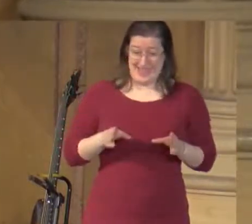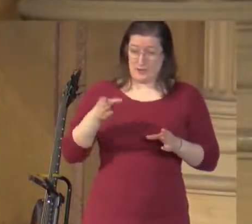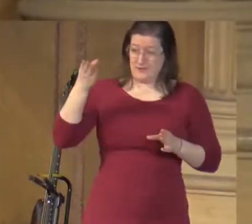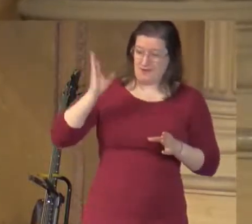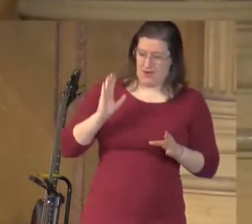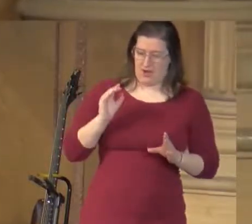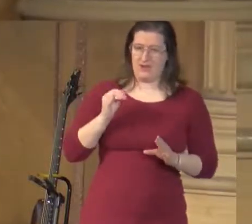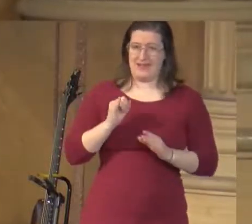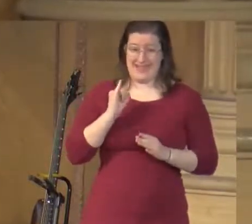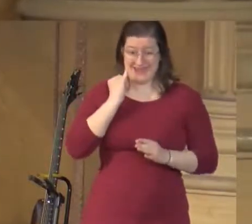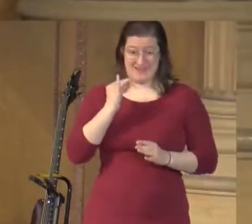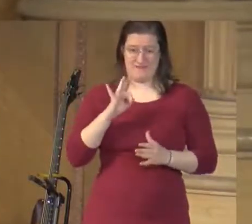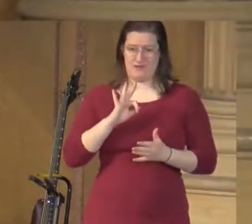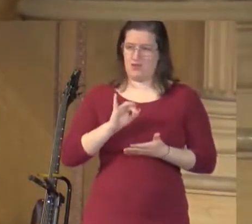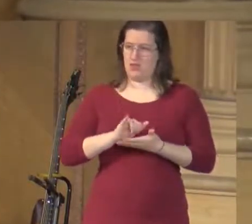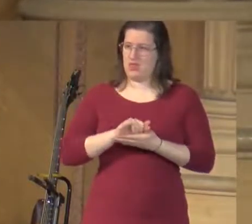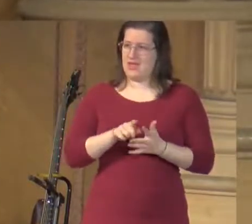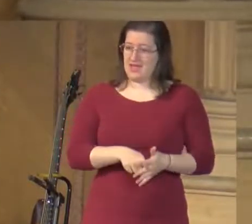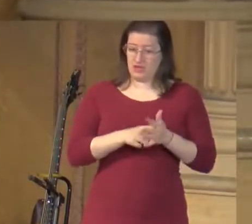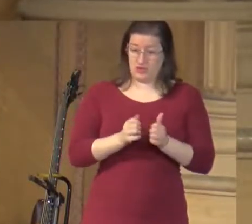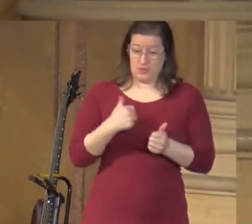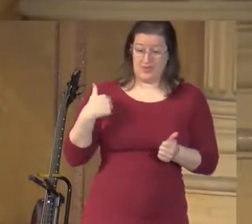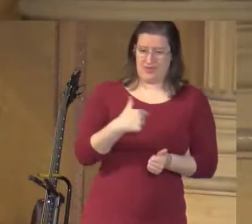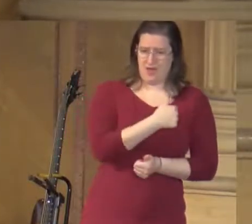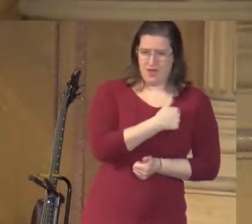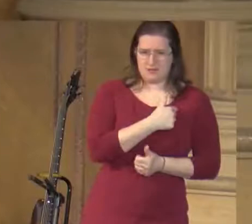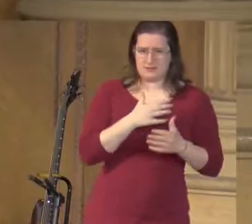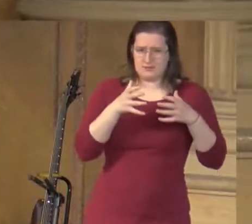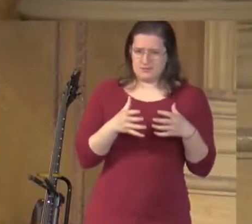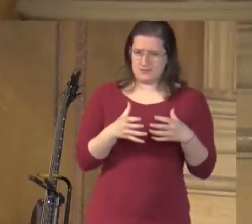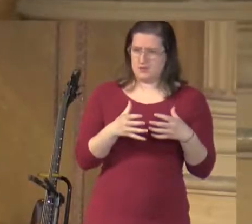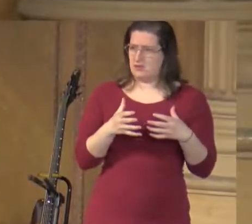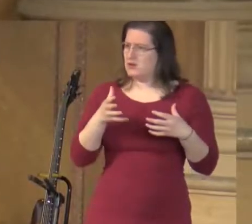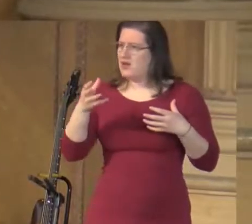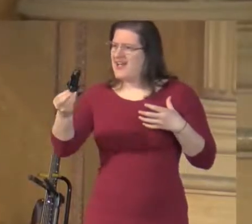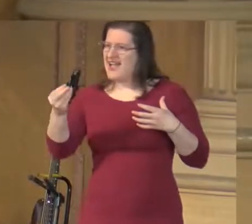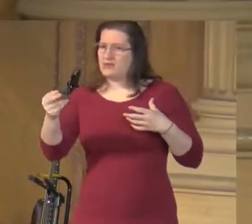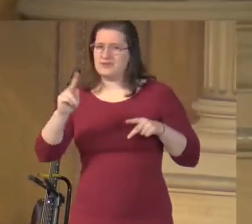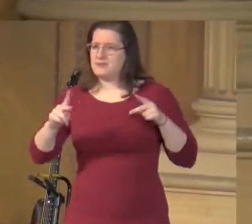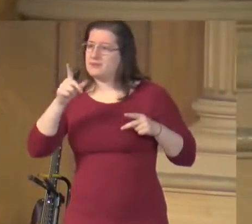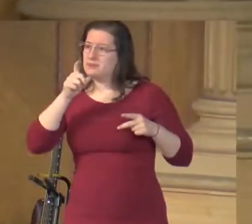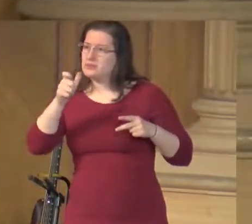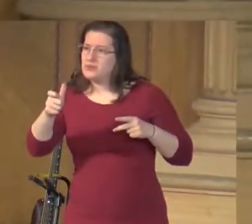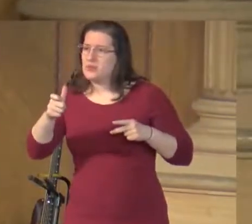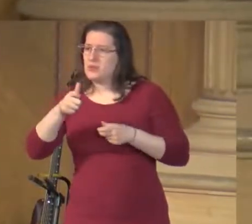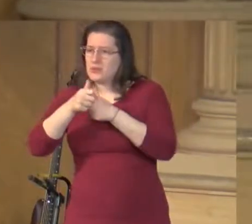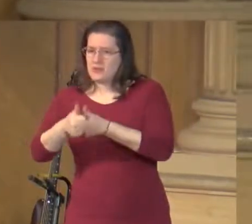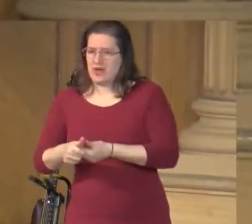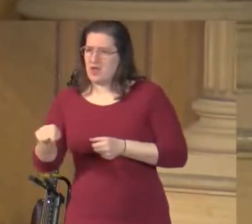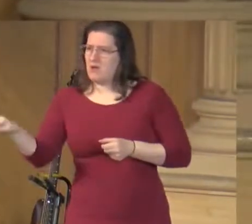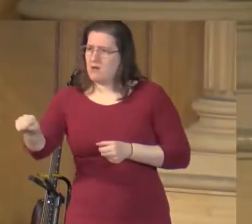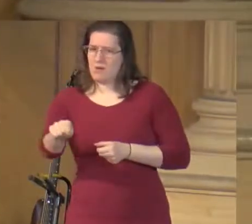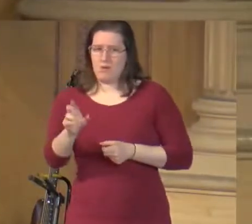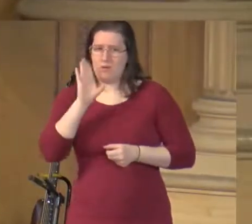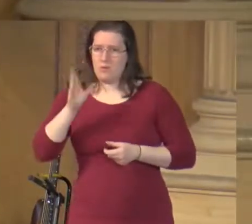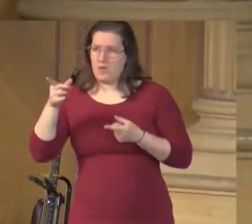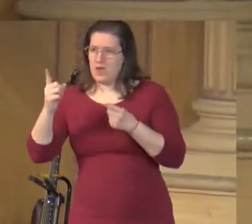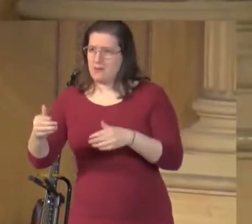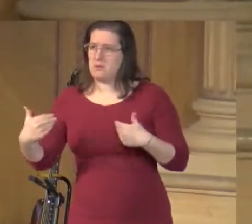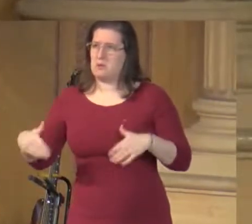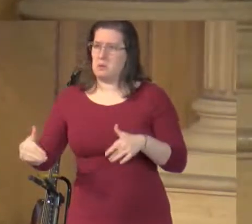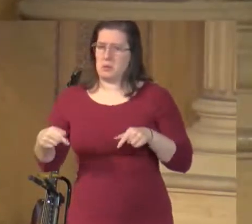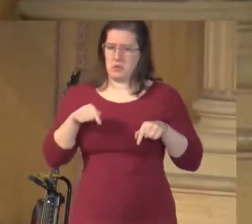what will be the outcome for those who do not obey the gospel of God and if the righteous is scarcely saved what will become of the